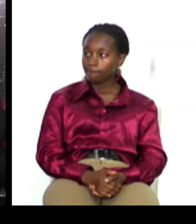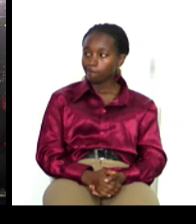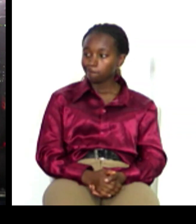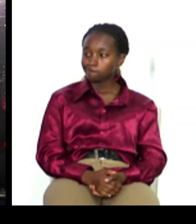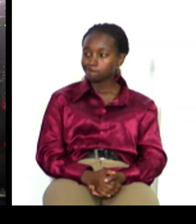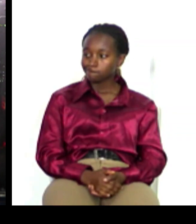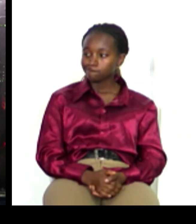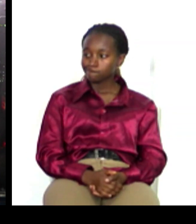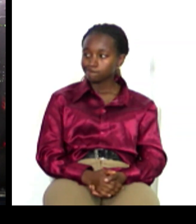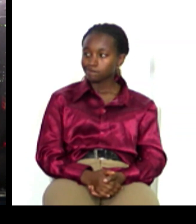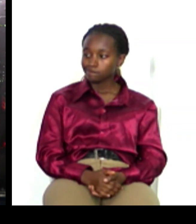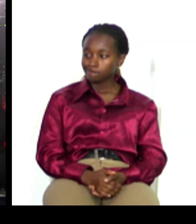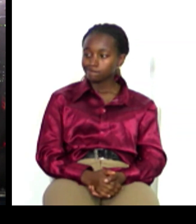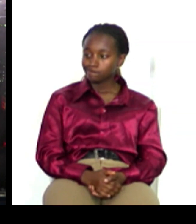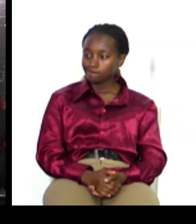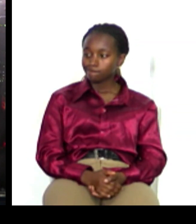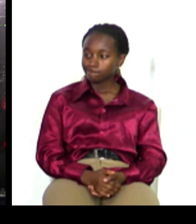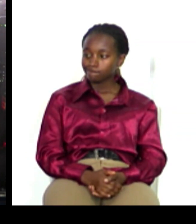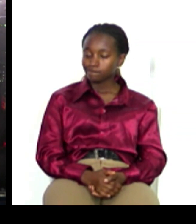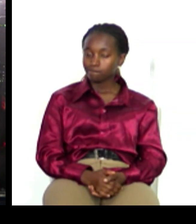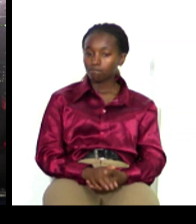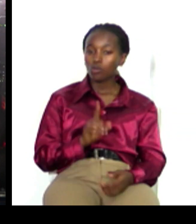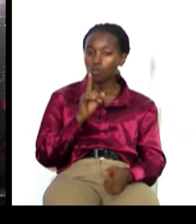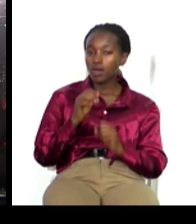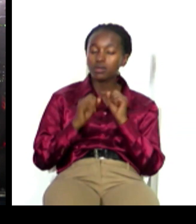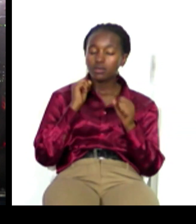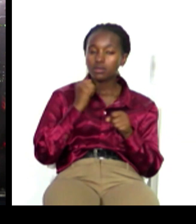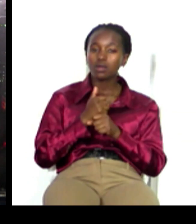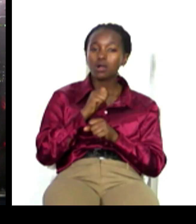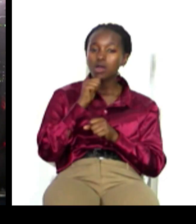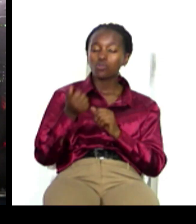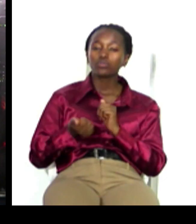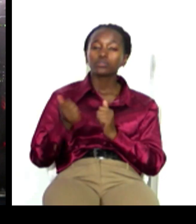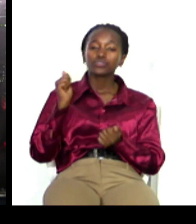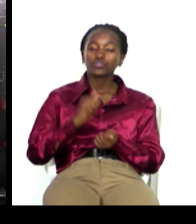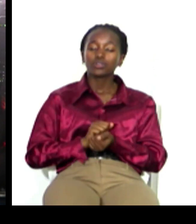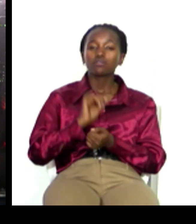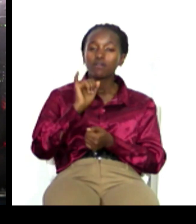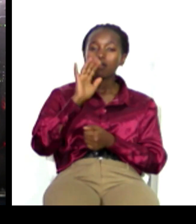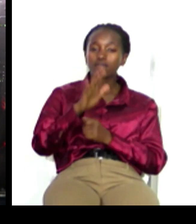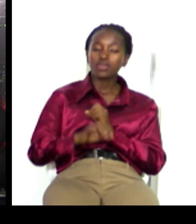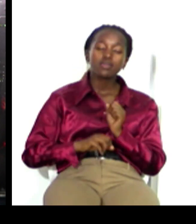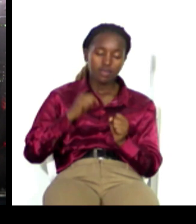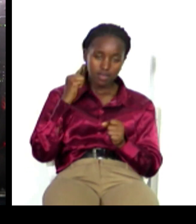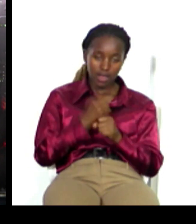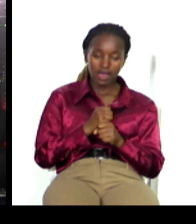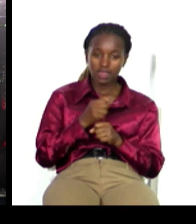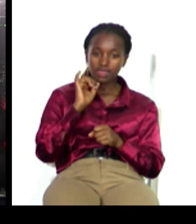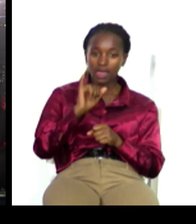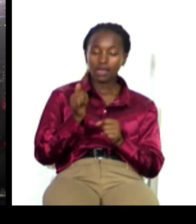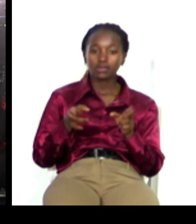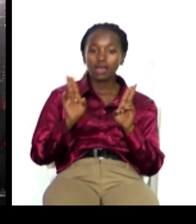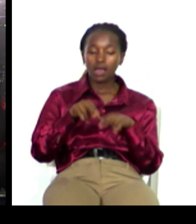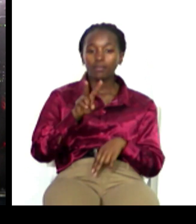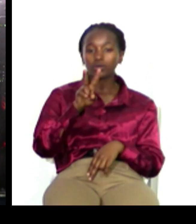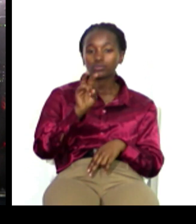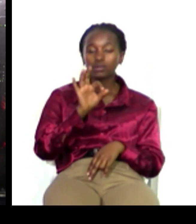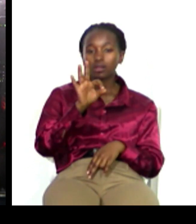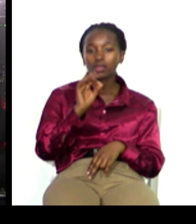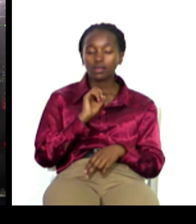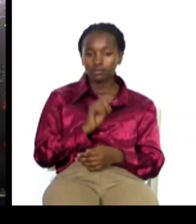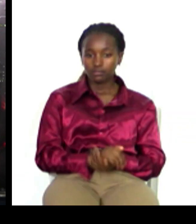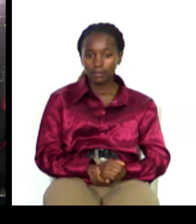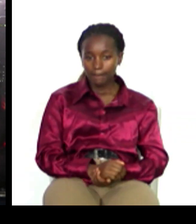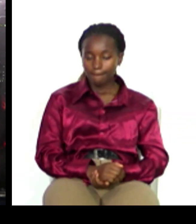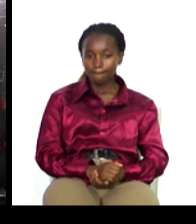year. for 1 year, we will not change 5 years. 1 year is enough. That is 2030. From here, 5